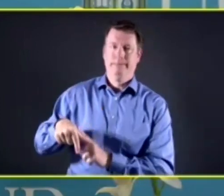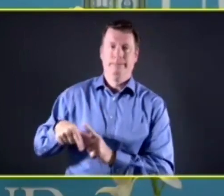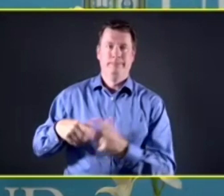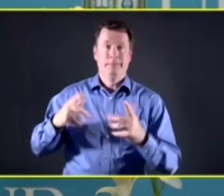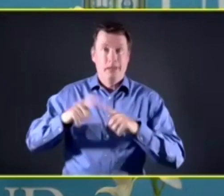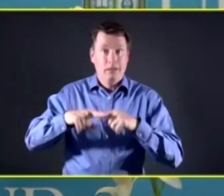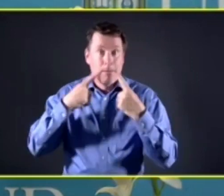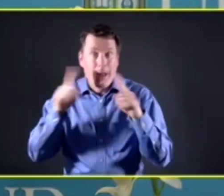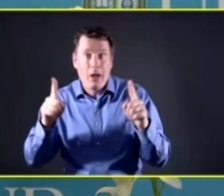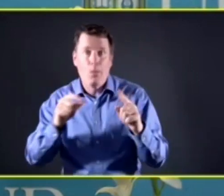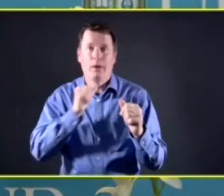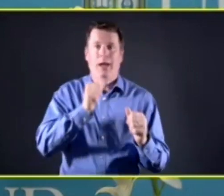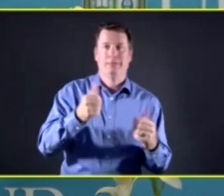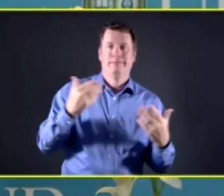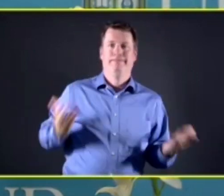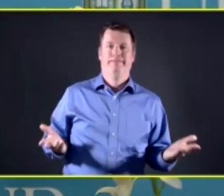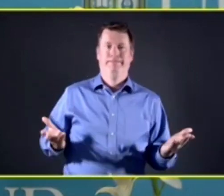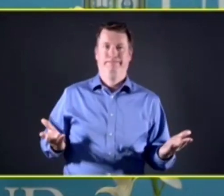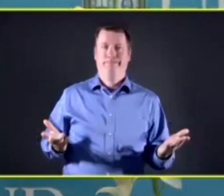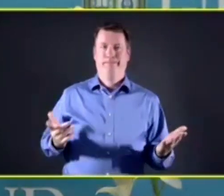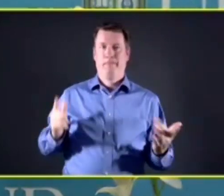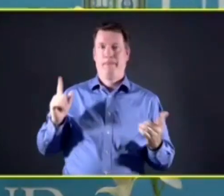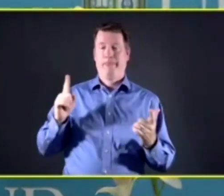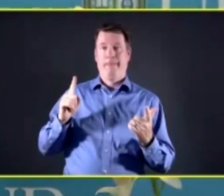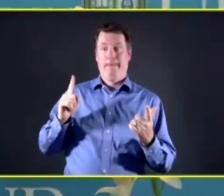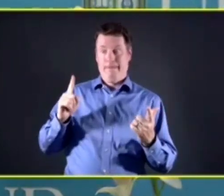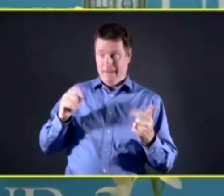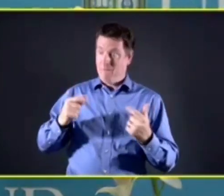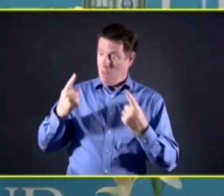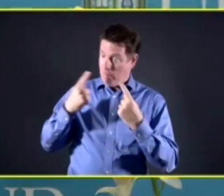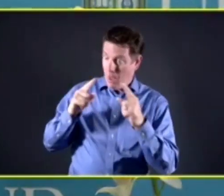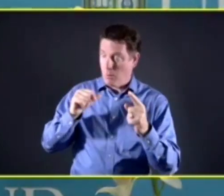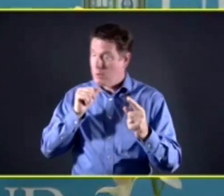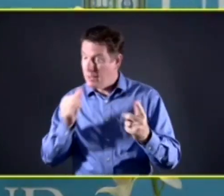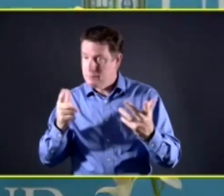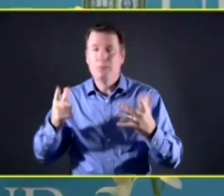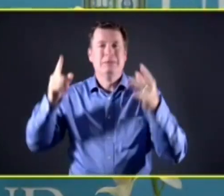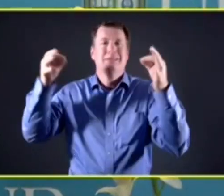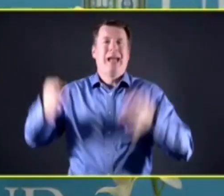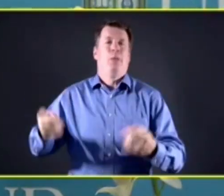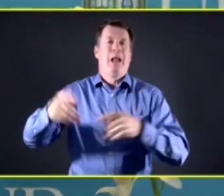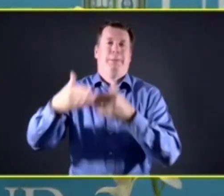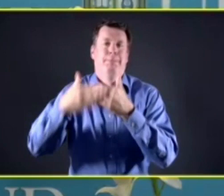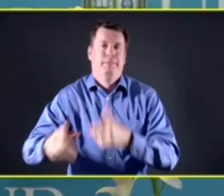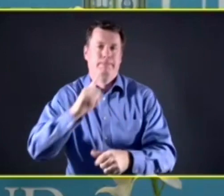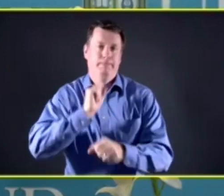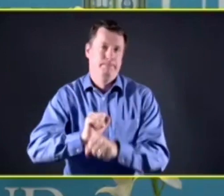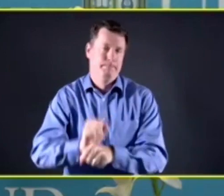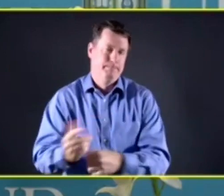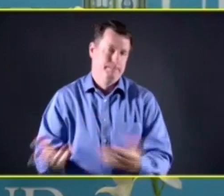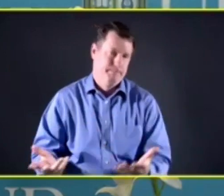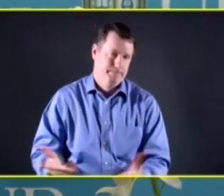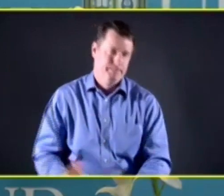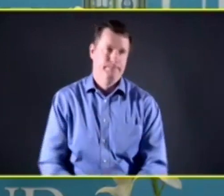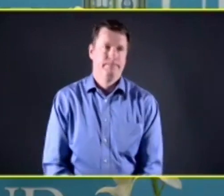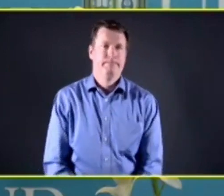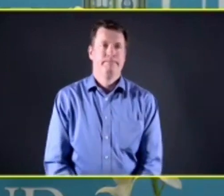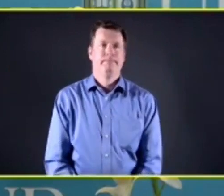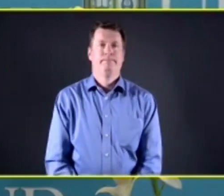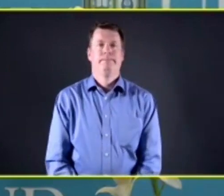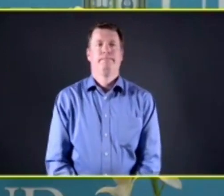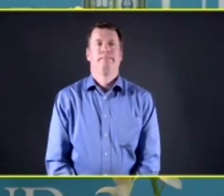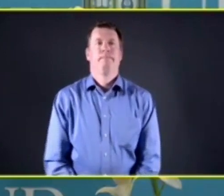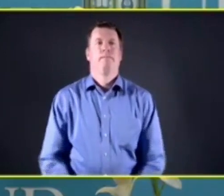thank you very much. One note I wanted to say is that Dr. Kiefer is unmasked today because everyone else in our crew in the studio